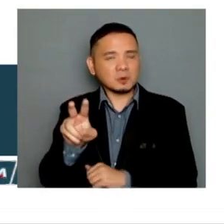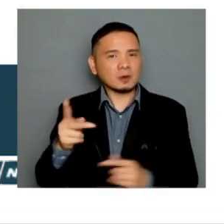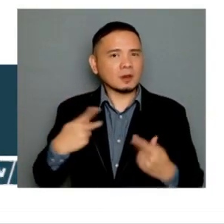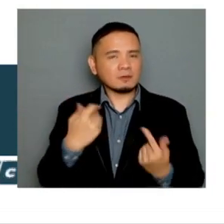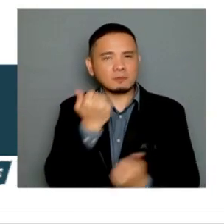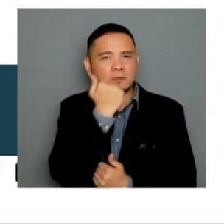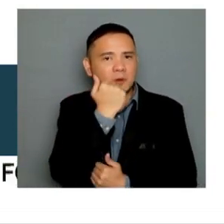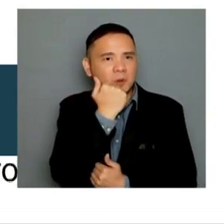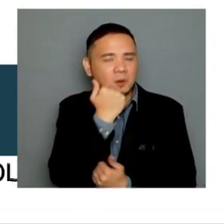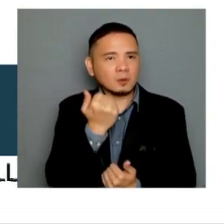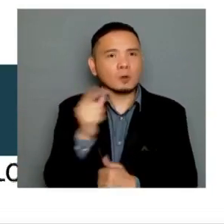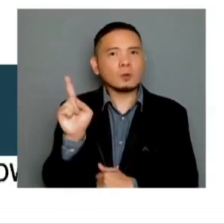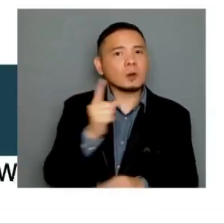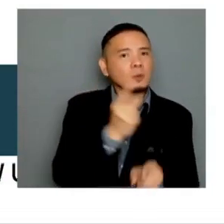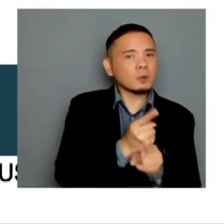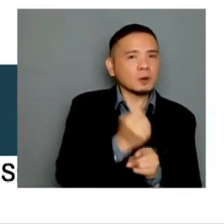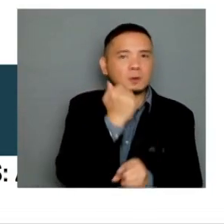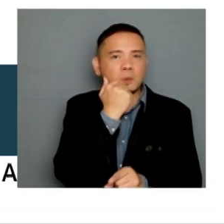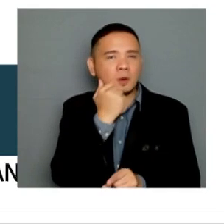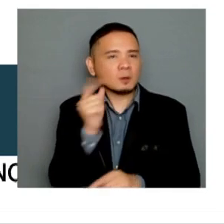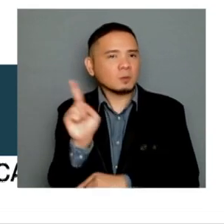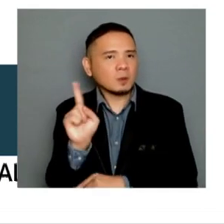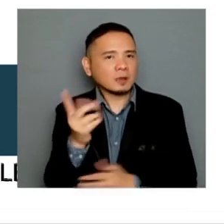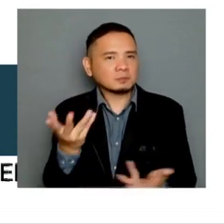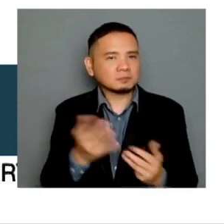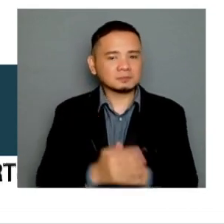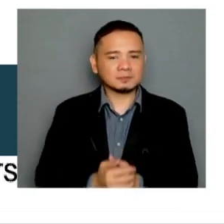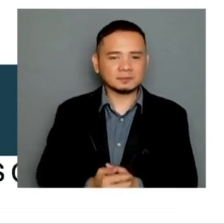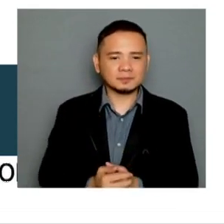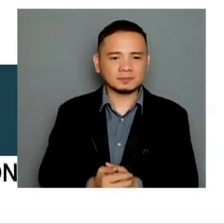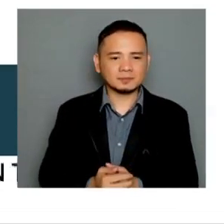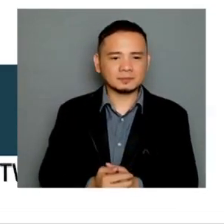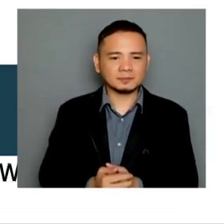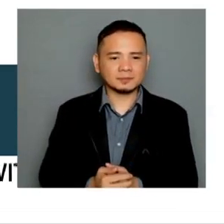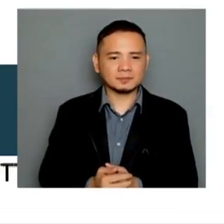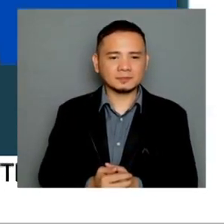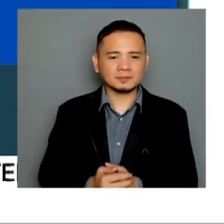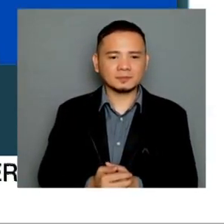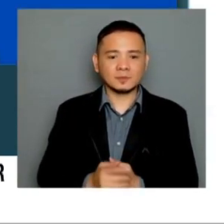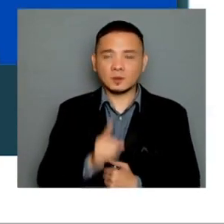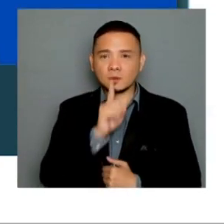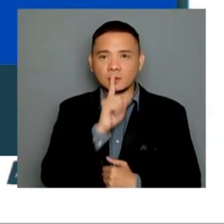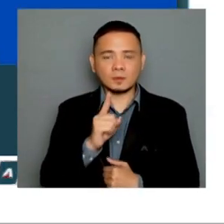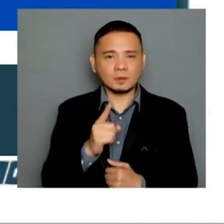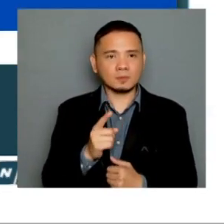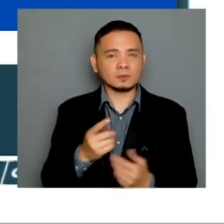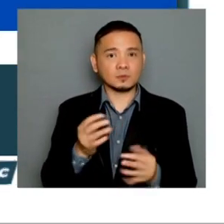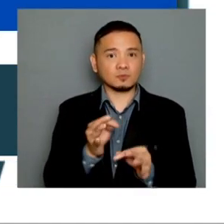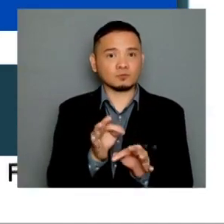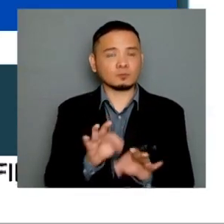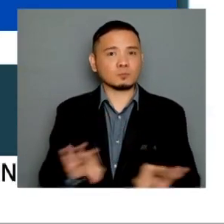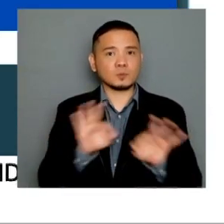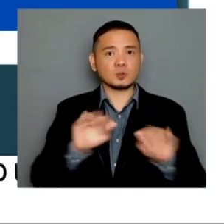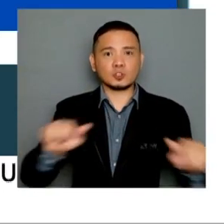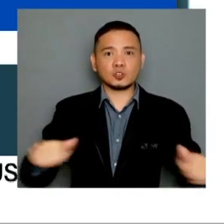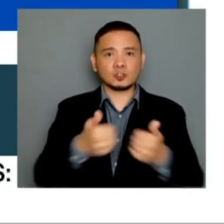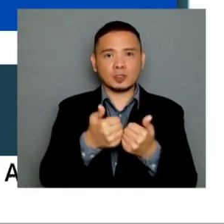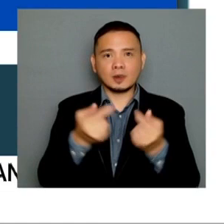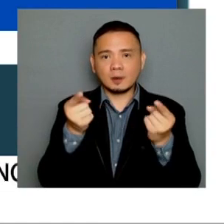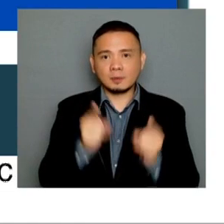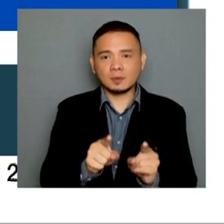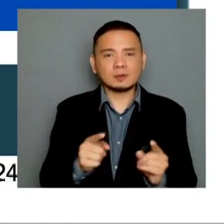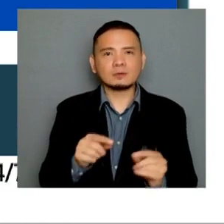what did we do right? Go ahead, Mike. It's really, well, the biggest challenges emanated from the Russia-Ukraine